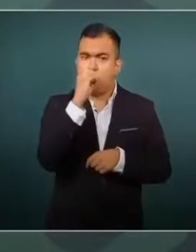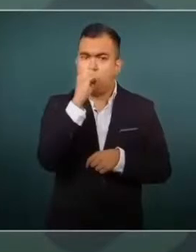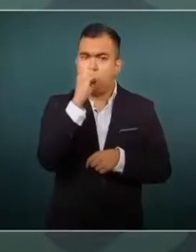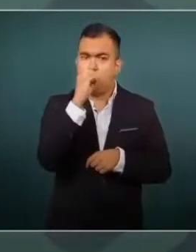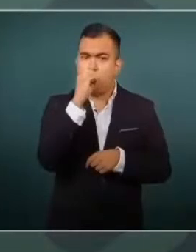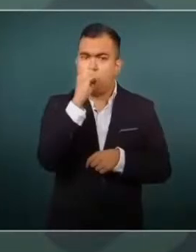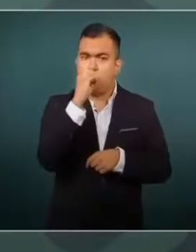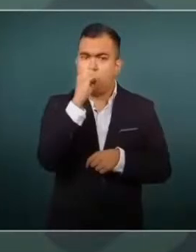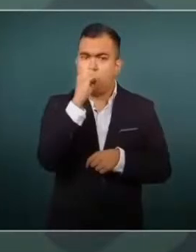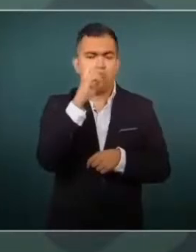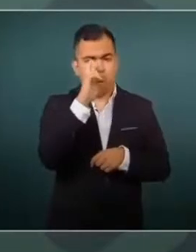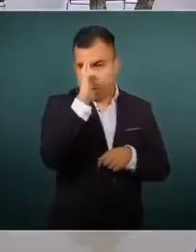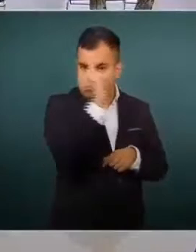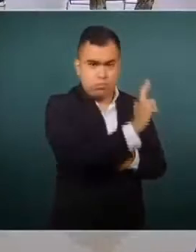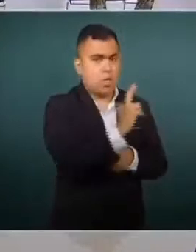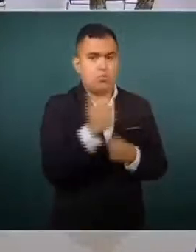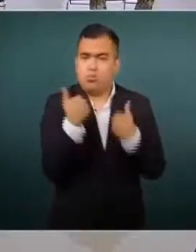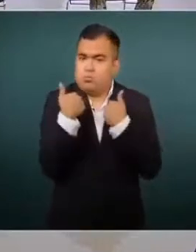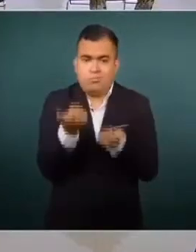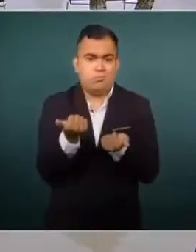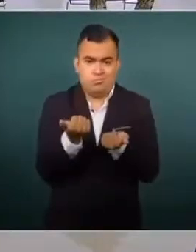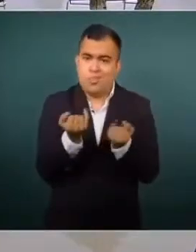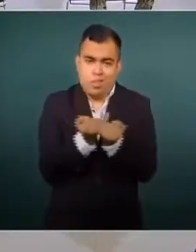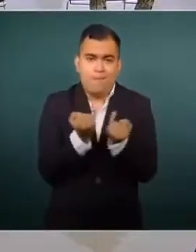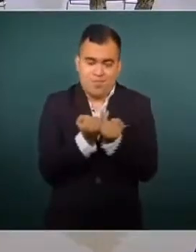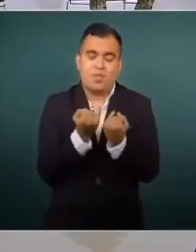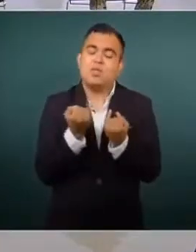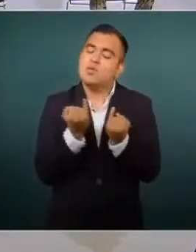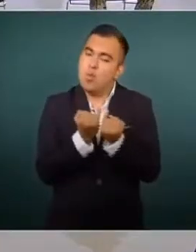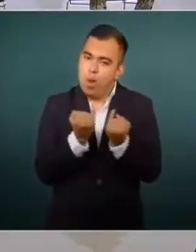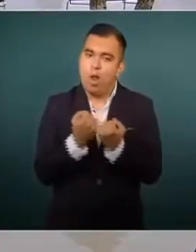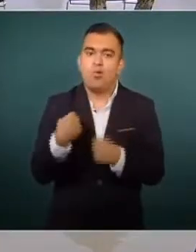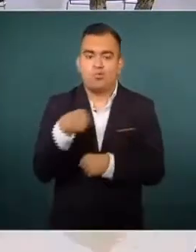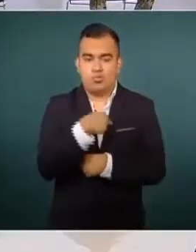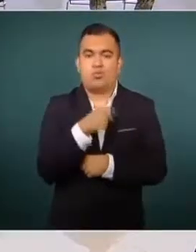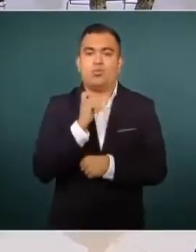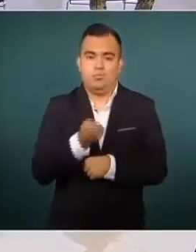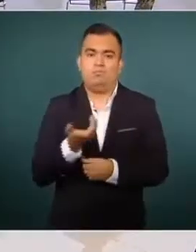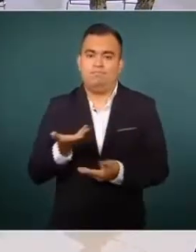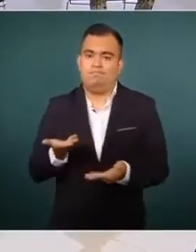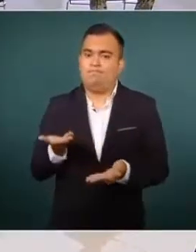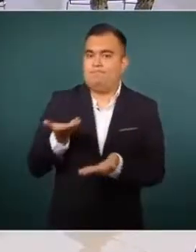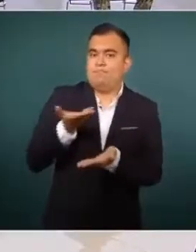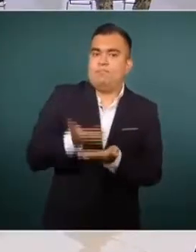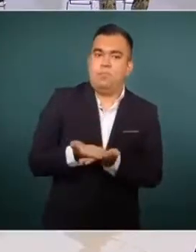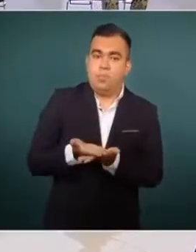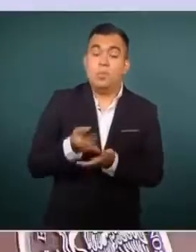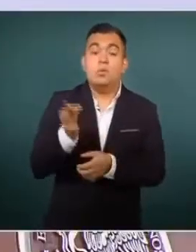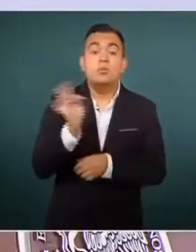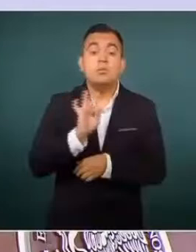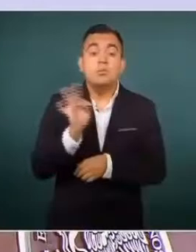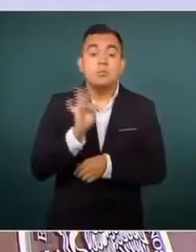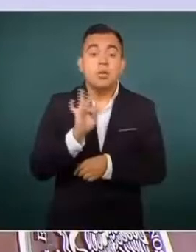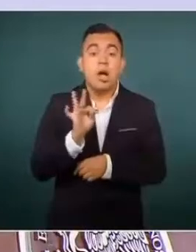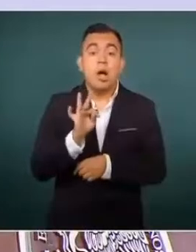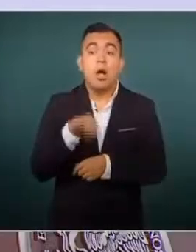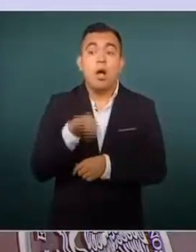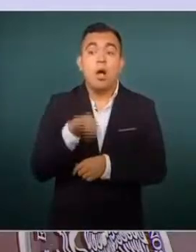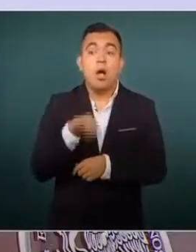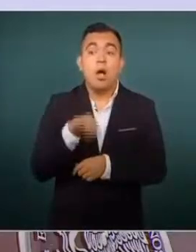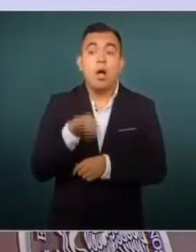believe it's respectable. Por supuesto que nosotros tenemos que poner sobre la mesa que si se está hablando de la